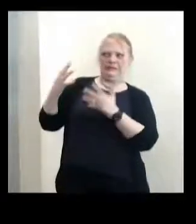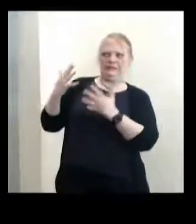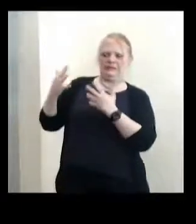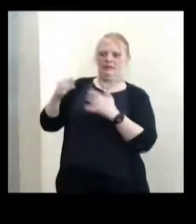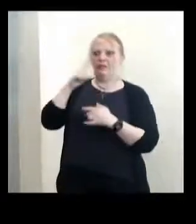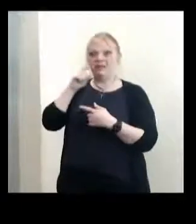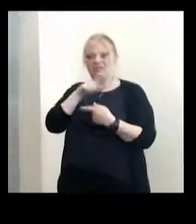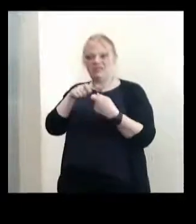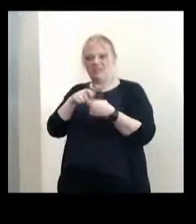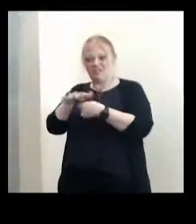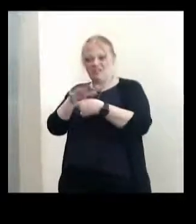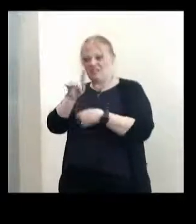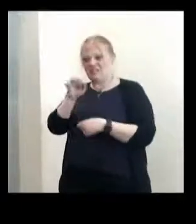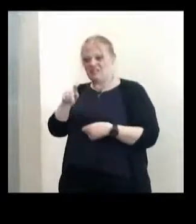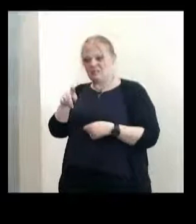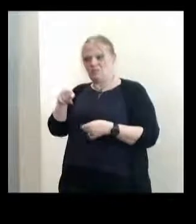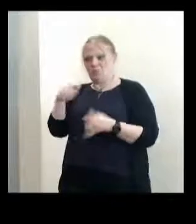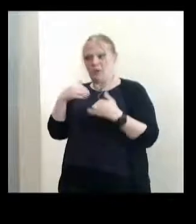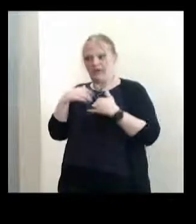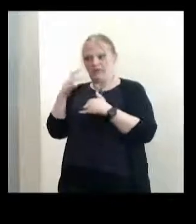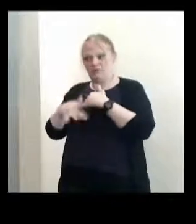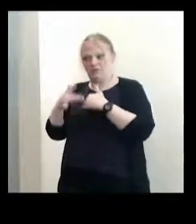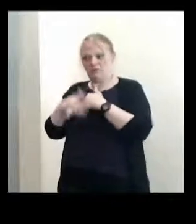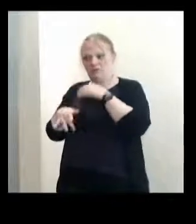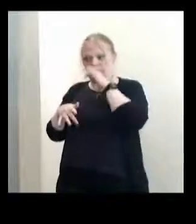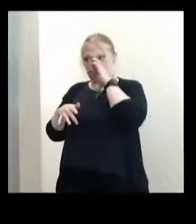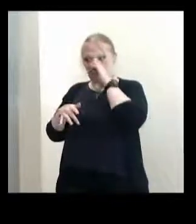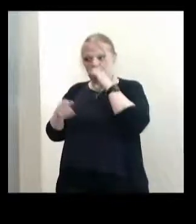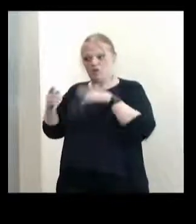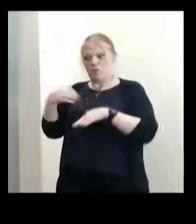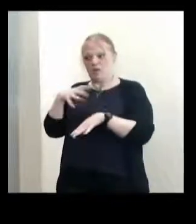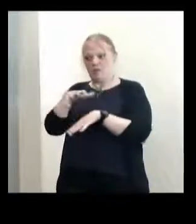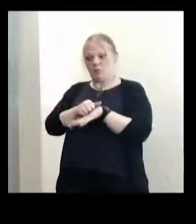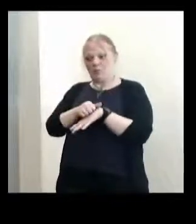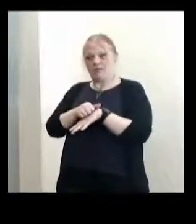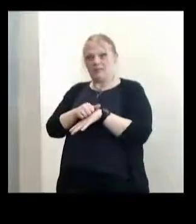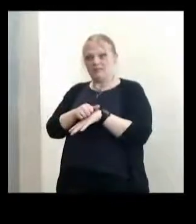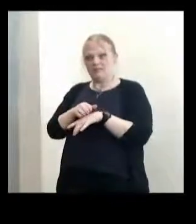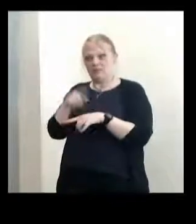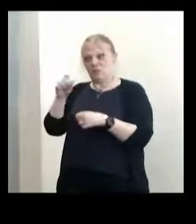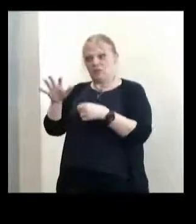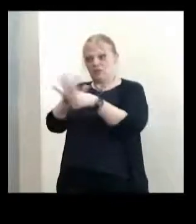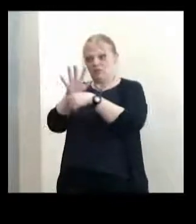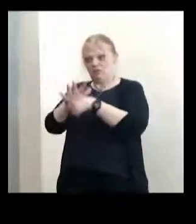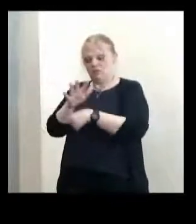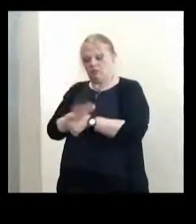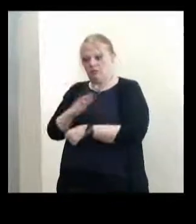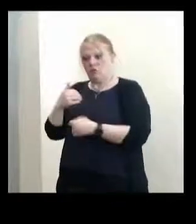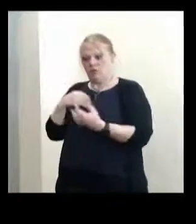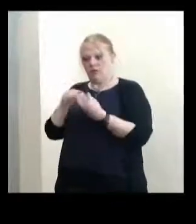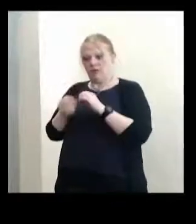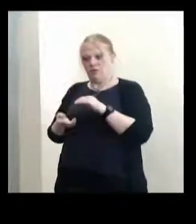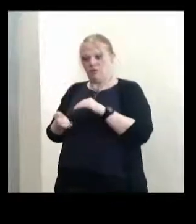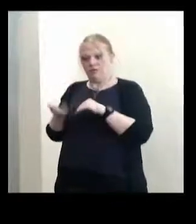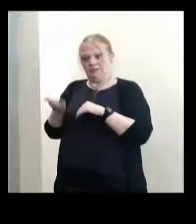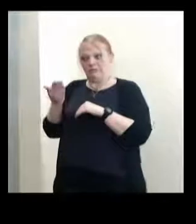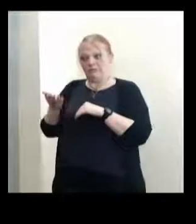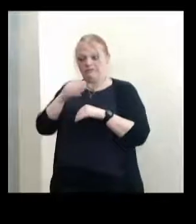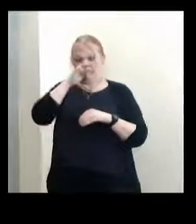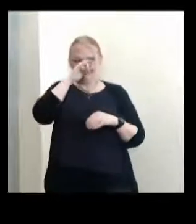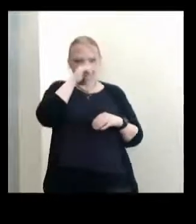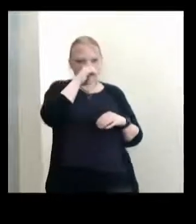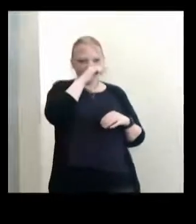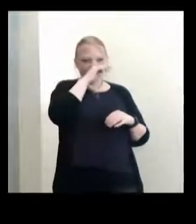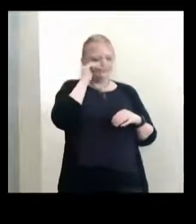you have openings and you have appointments available and you need to fill them to get those numbers higher? It is